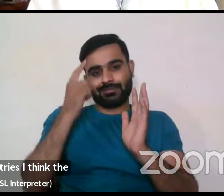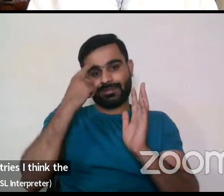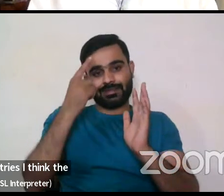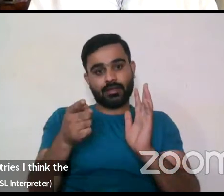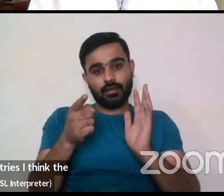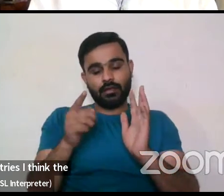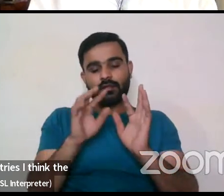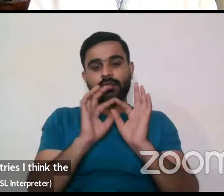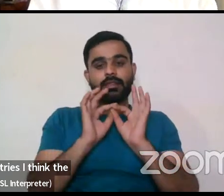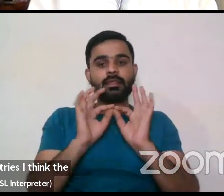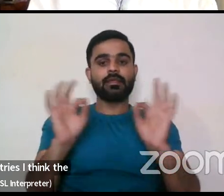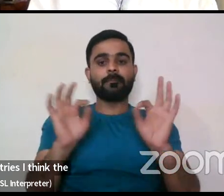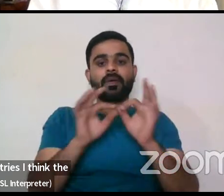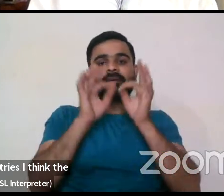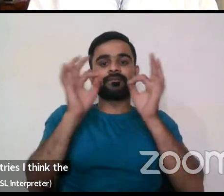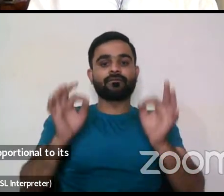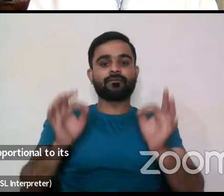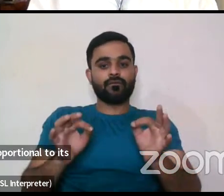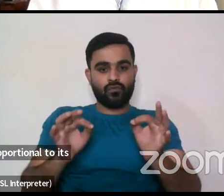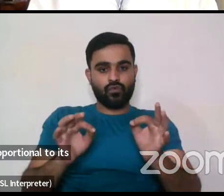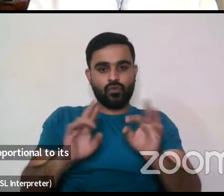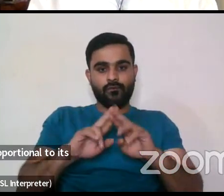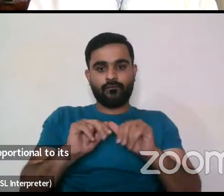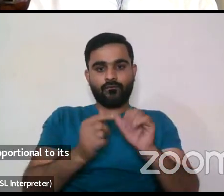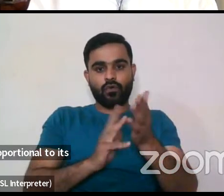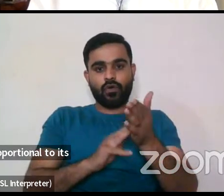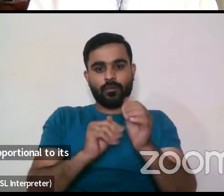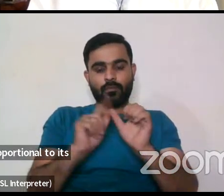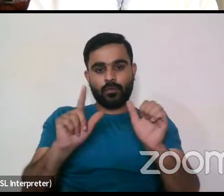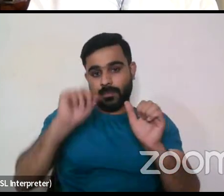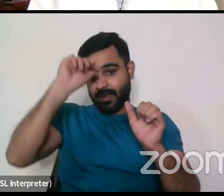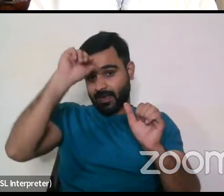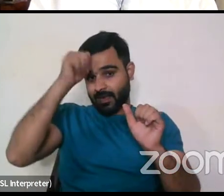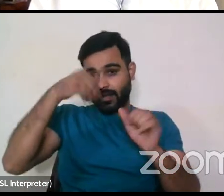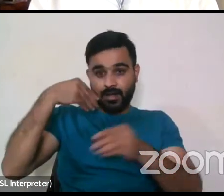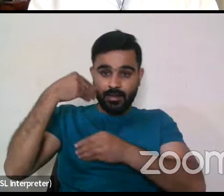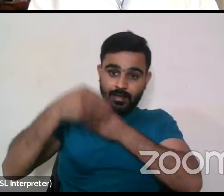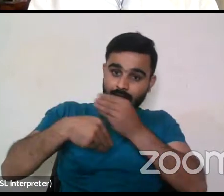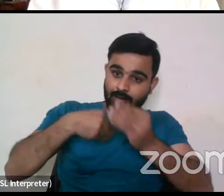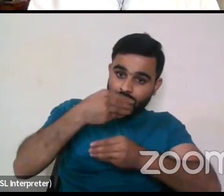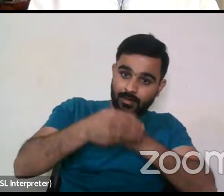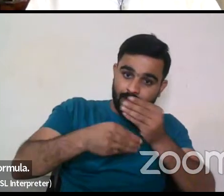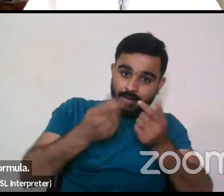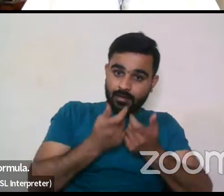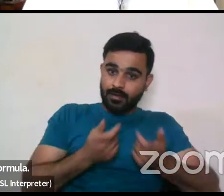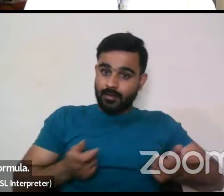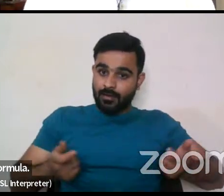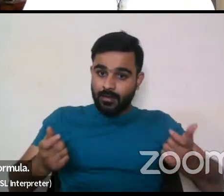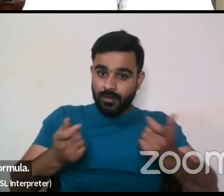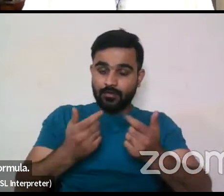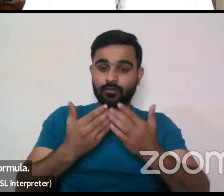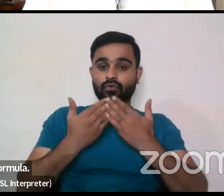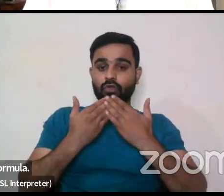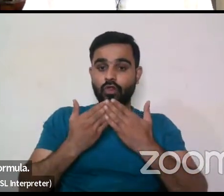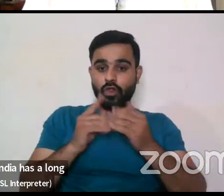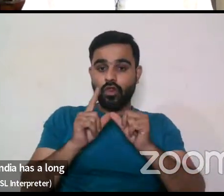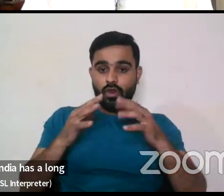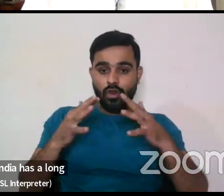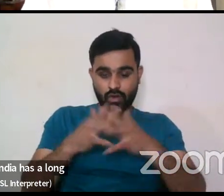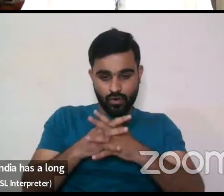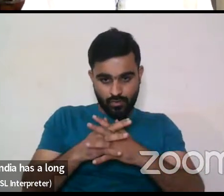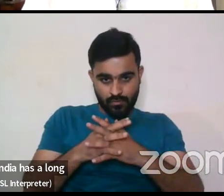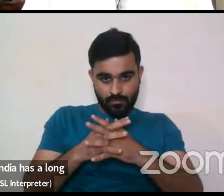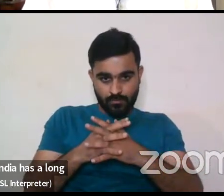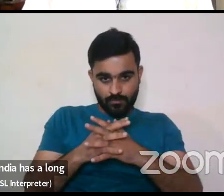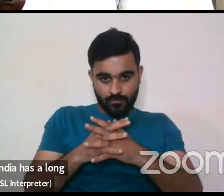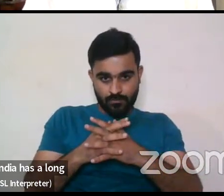very simple formula. India has a long tradition of setting up committees to study laws. And